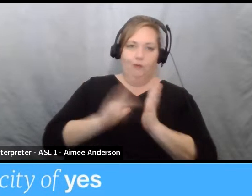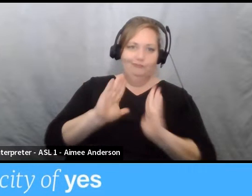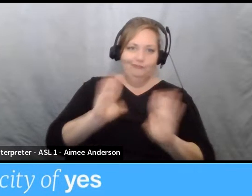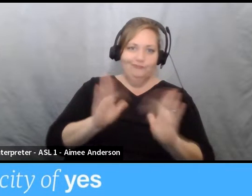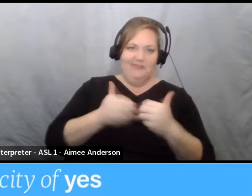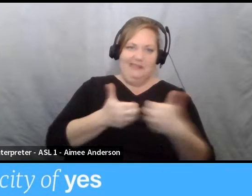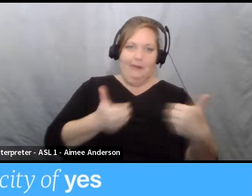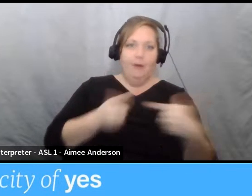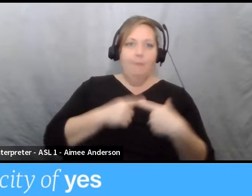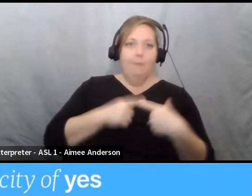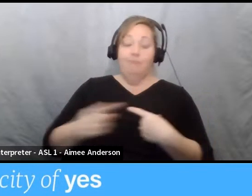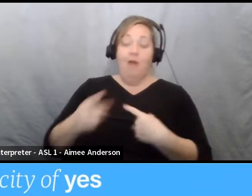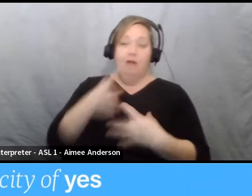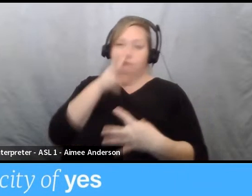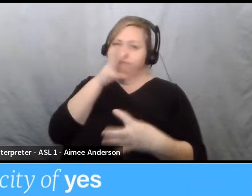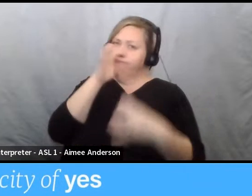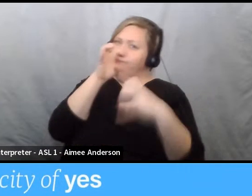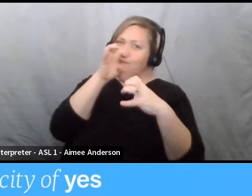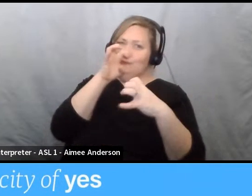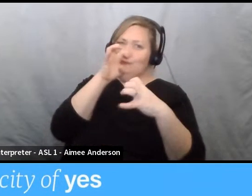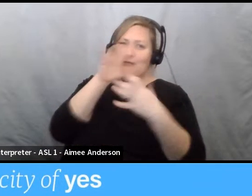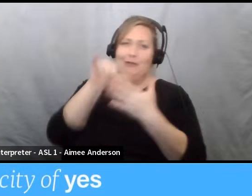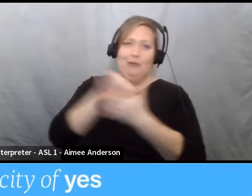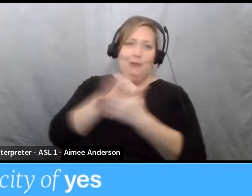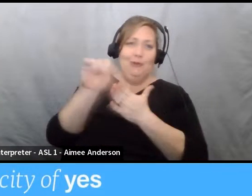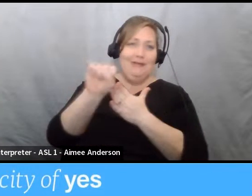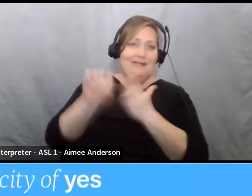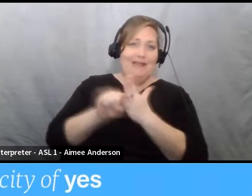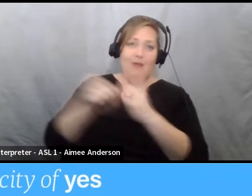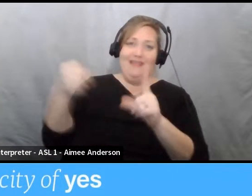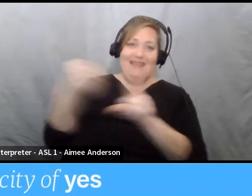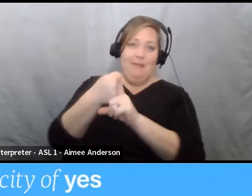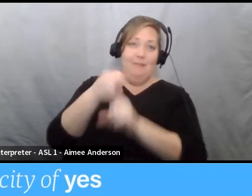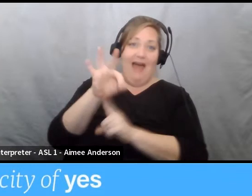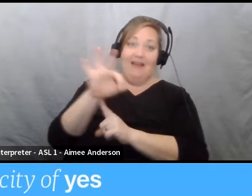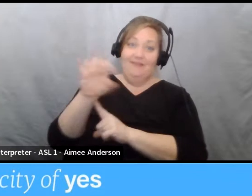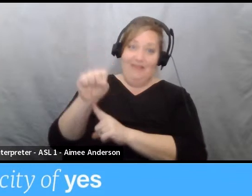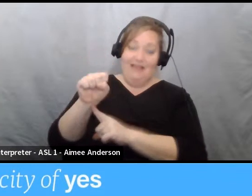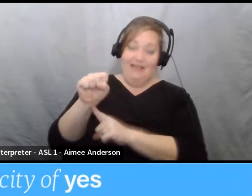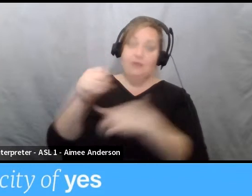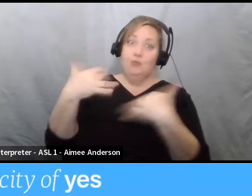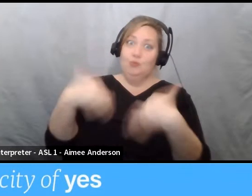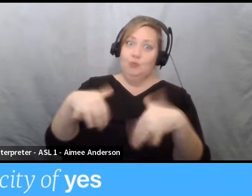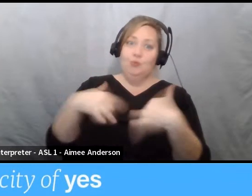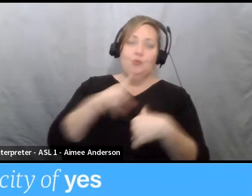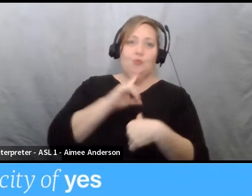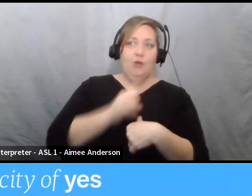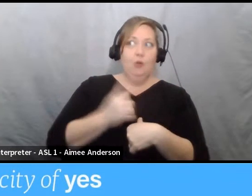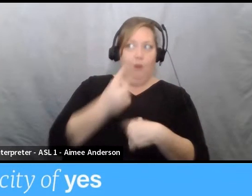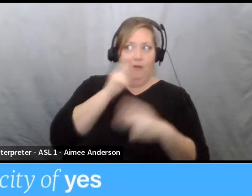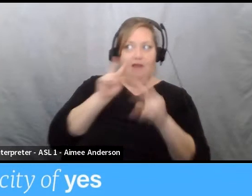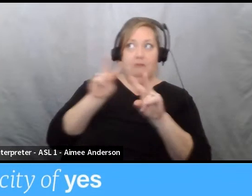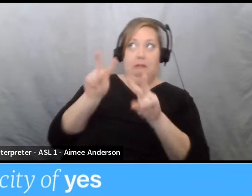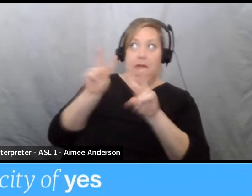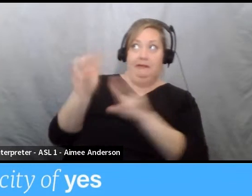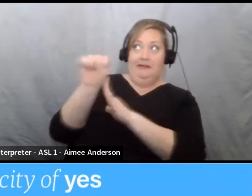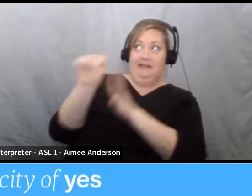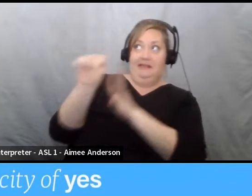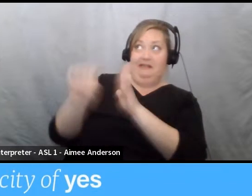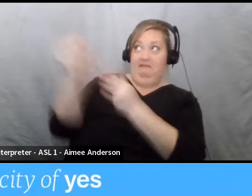one of the strictest states legally when it comes to things like impact fees. So it's one of the things that we would have to look to the state